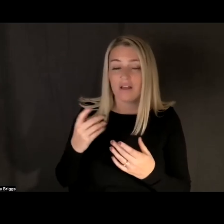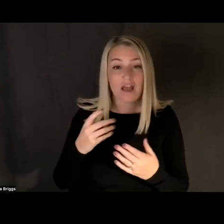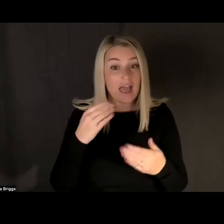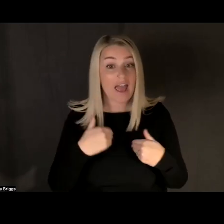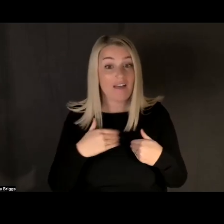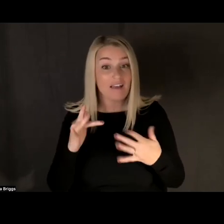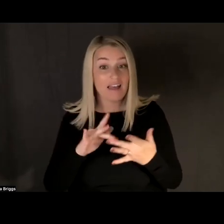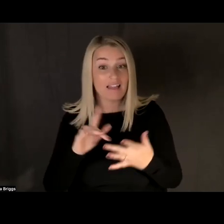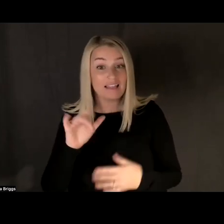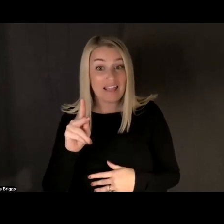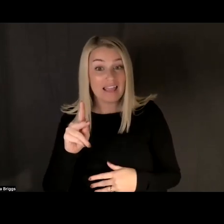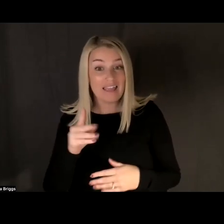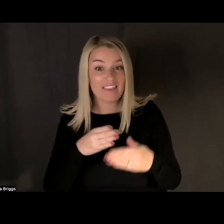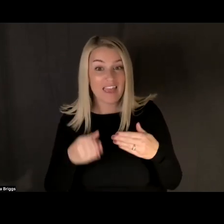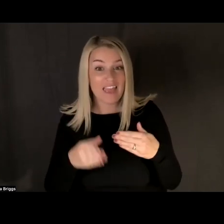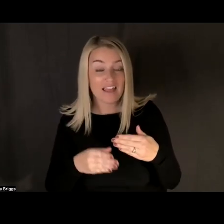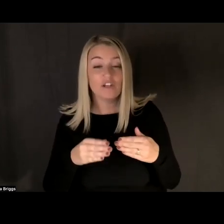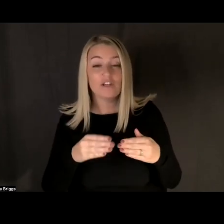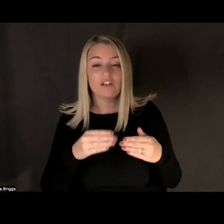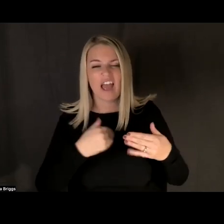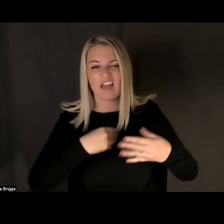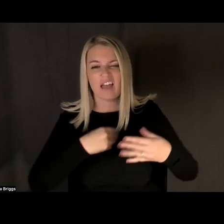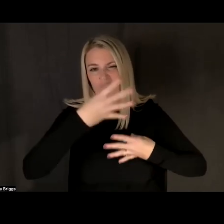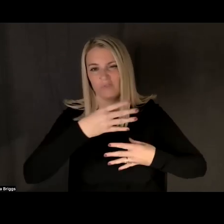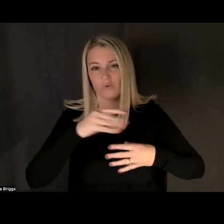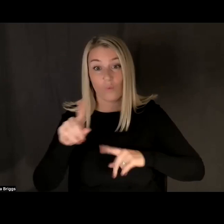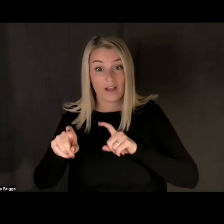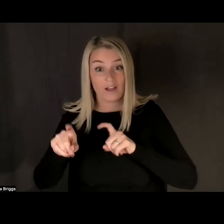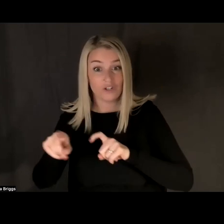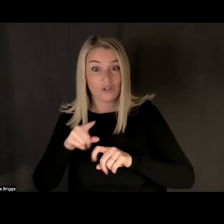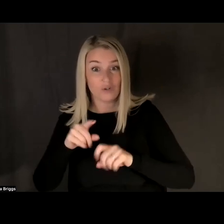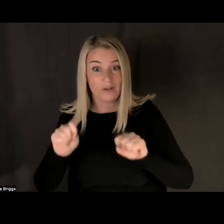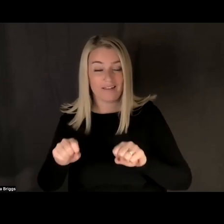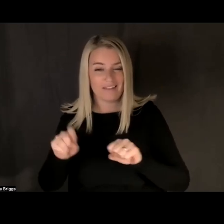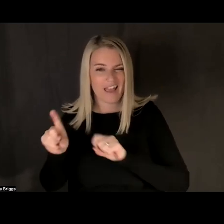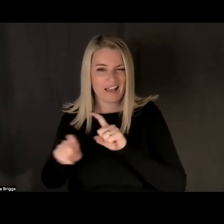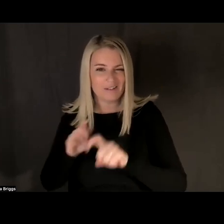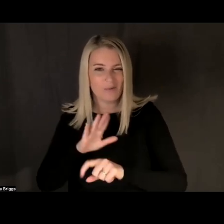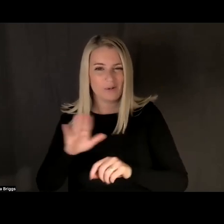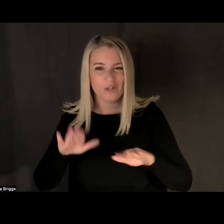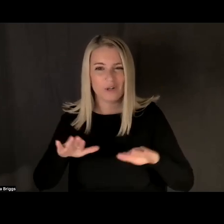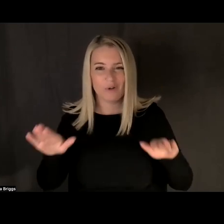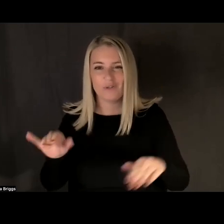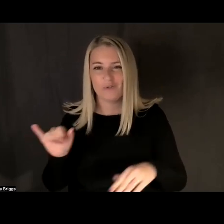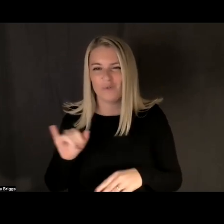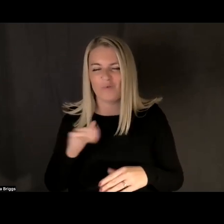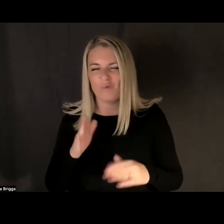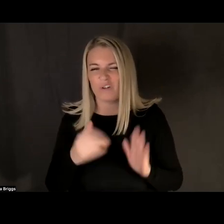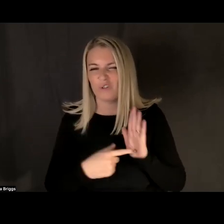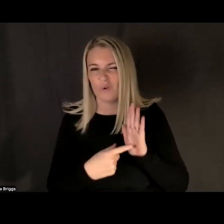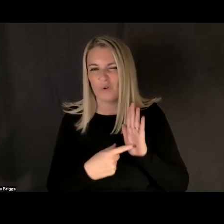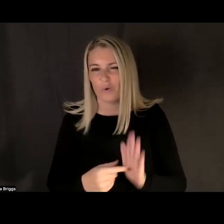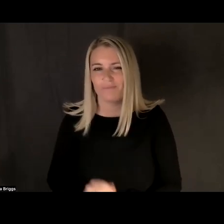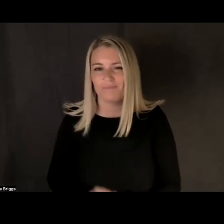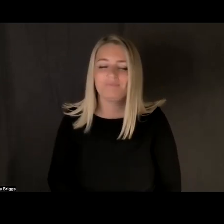has questions you can ask your children when they're reading. We're running out of time, so we'll skip that slide. We looked at this at the beginning,